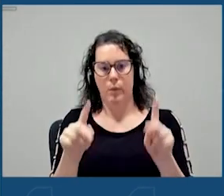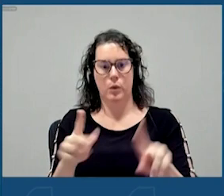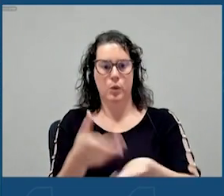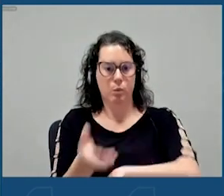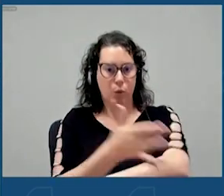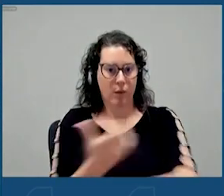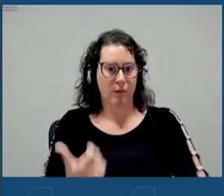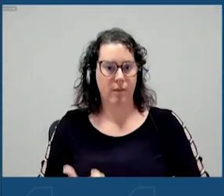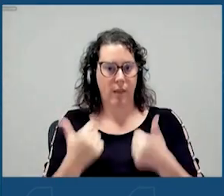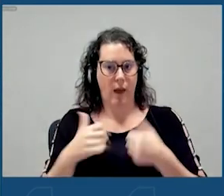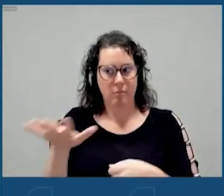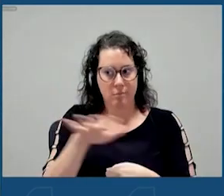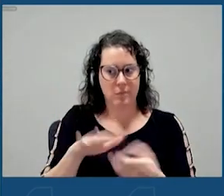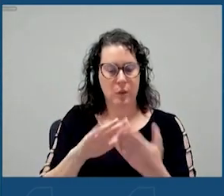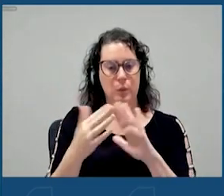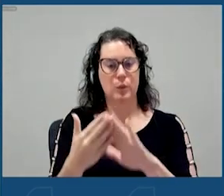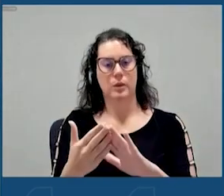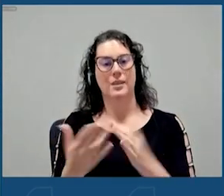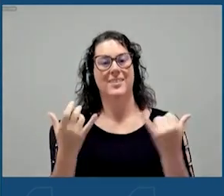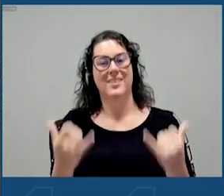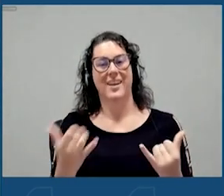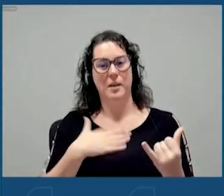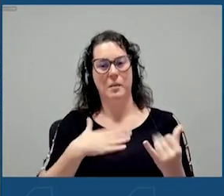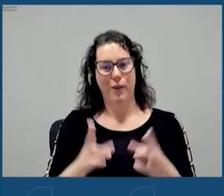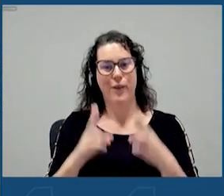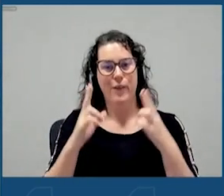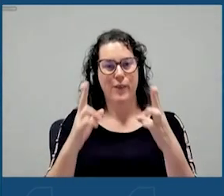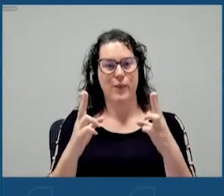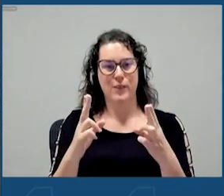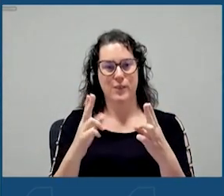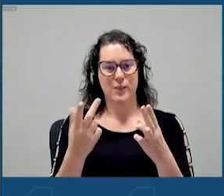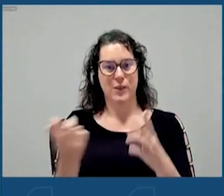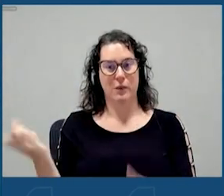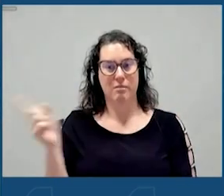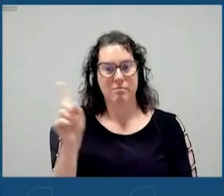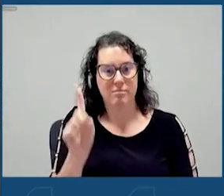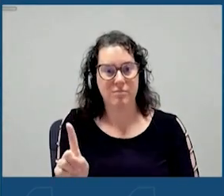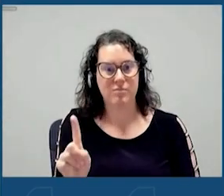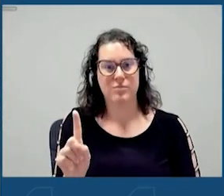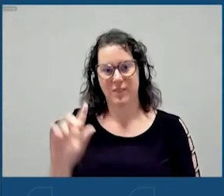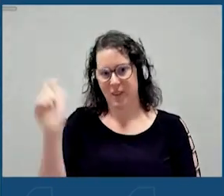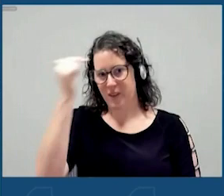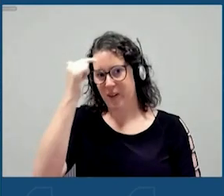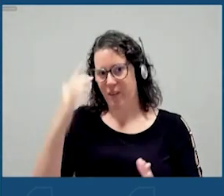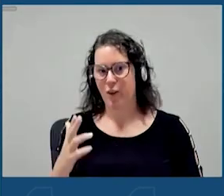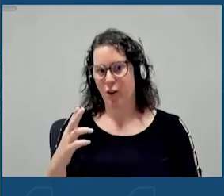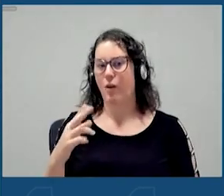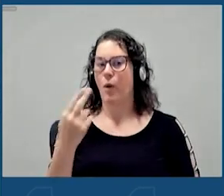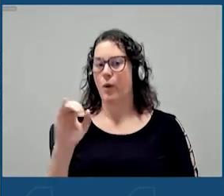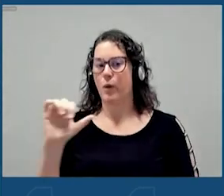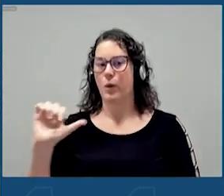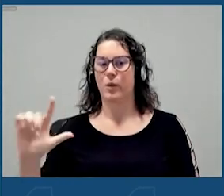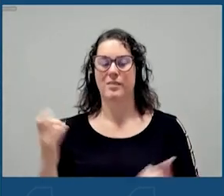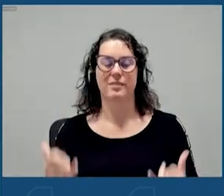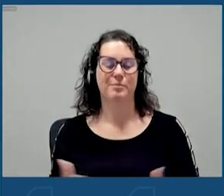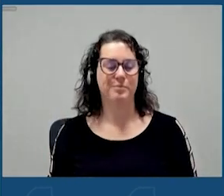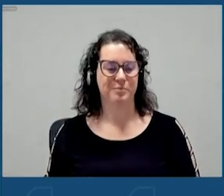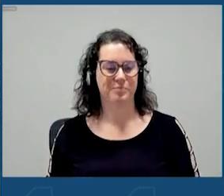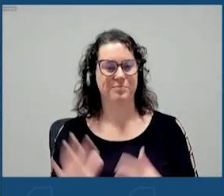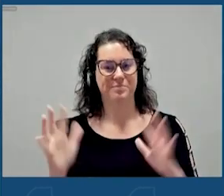in our communities. And now it is my honor to invite and introduce Governor Kathy Hochul up. Thank you.